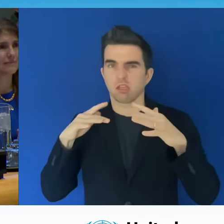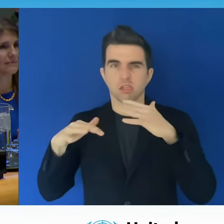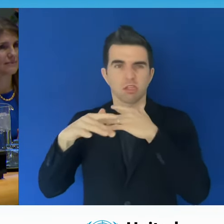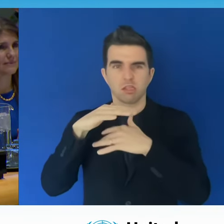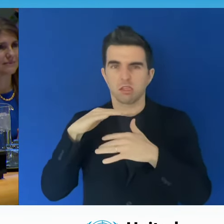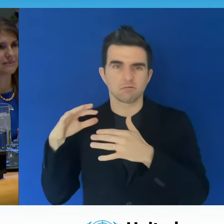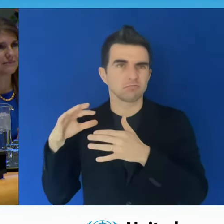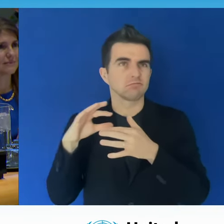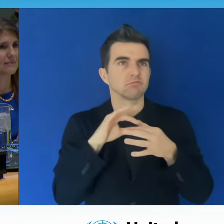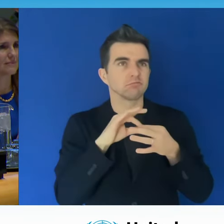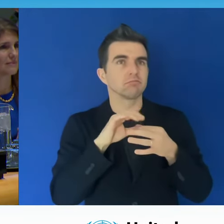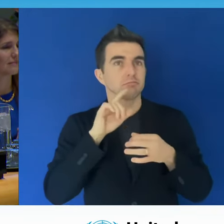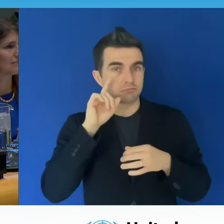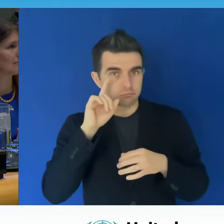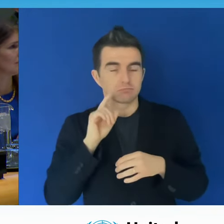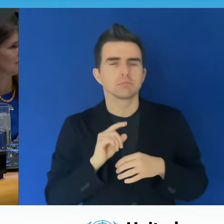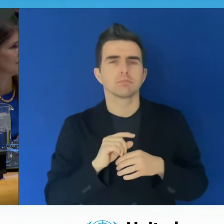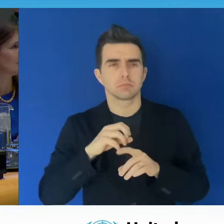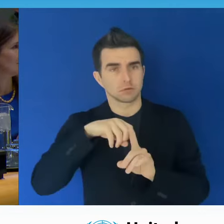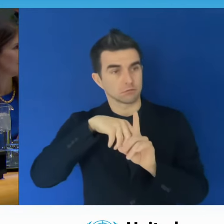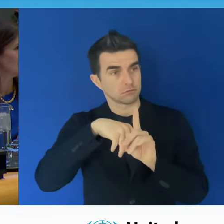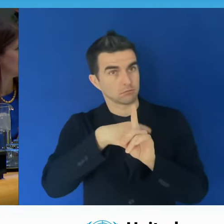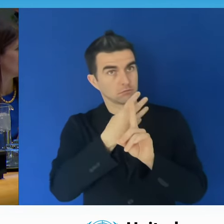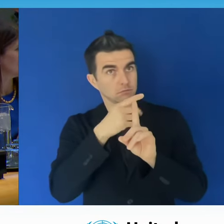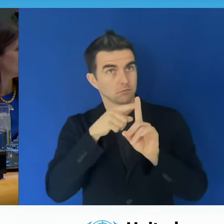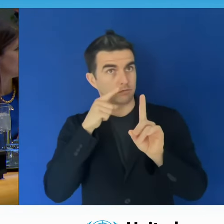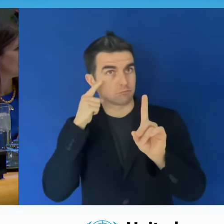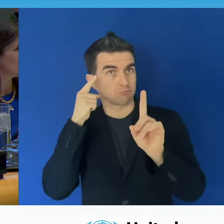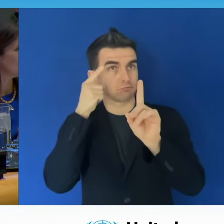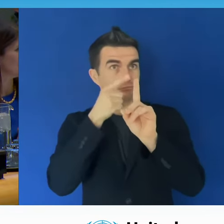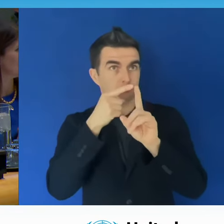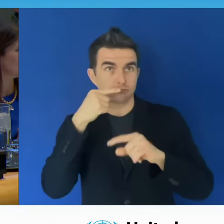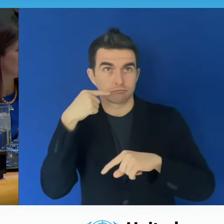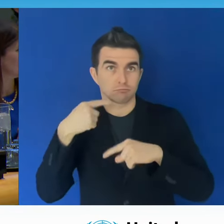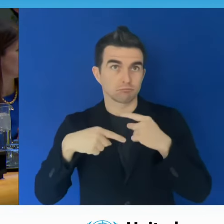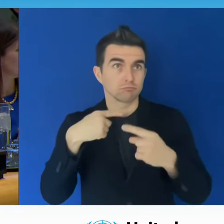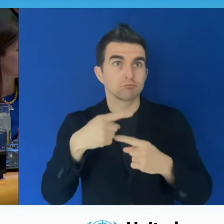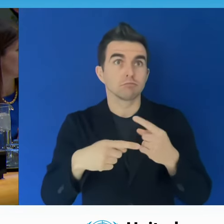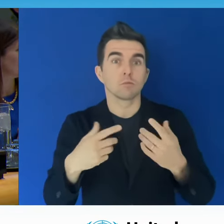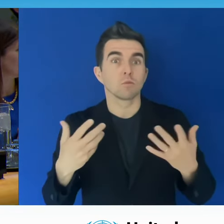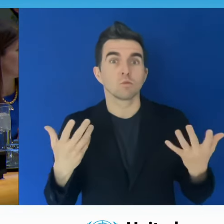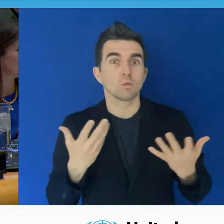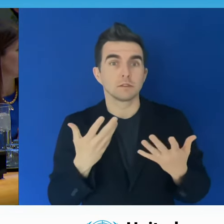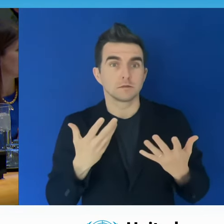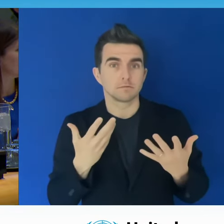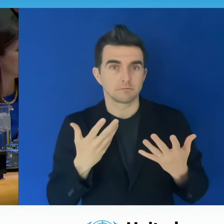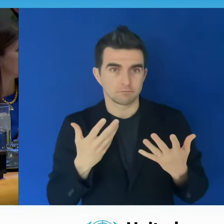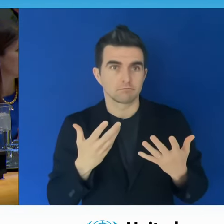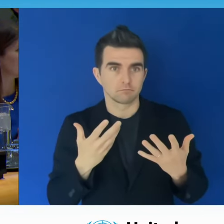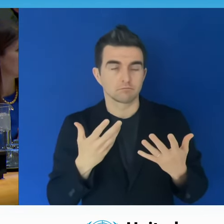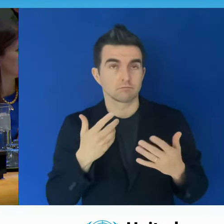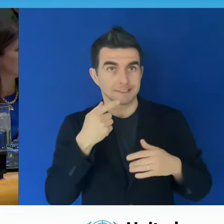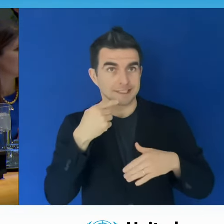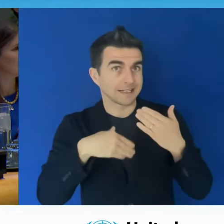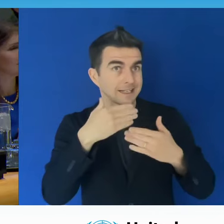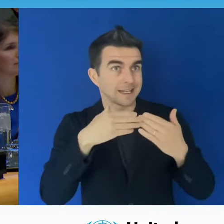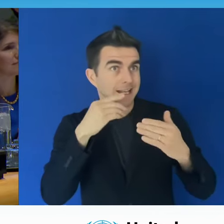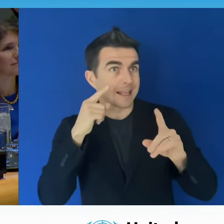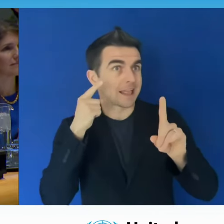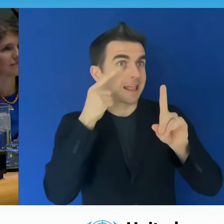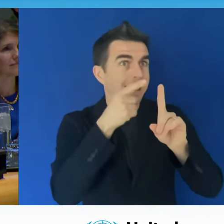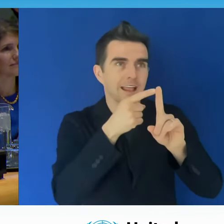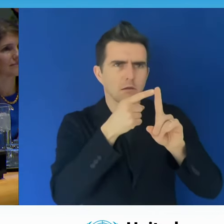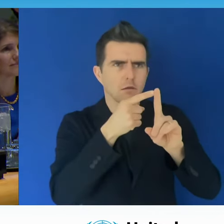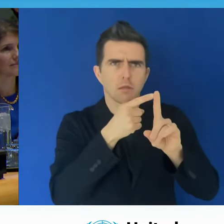as emissions continue to rise and the fossil fuel industry, in its immense greed, tries to block change at every